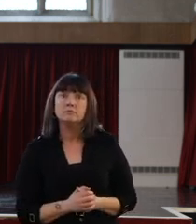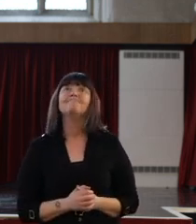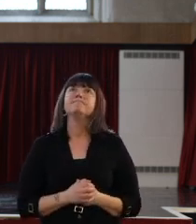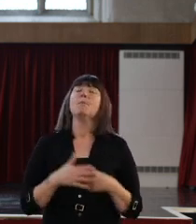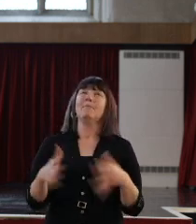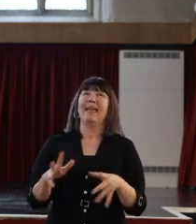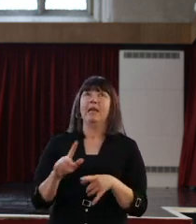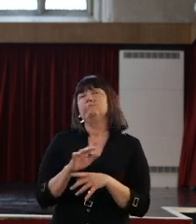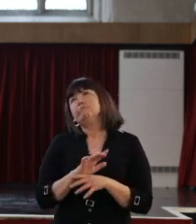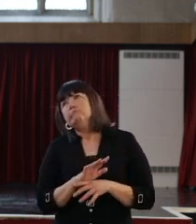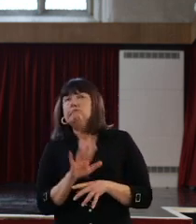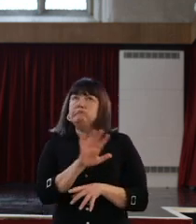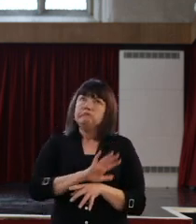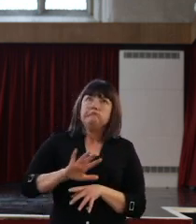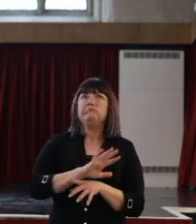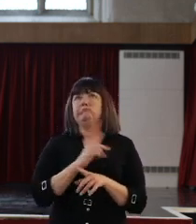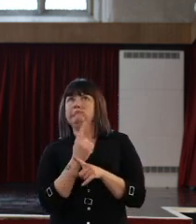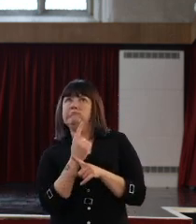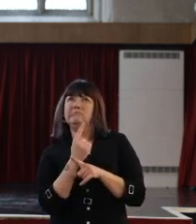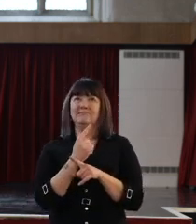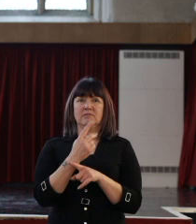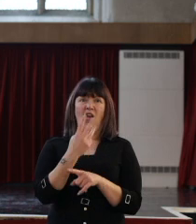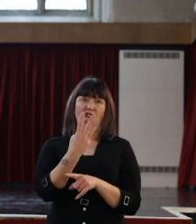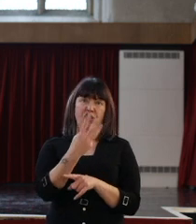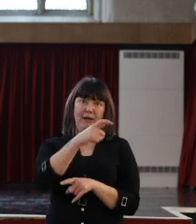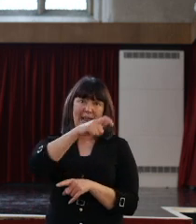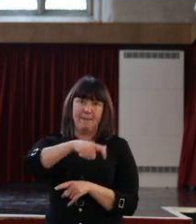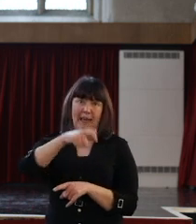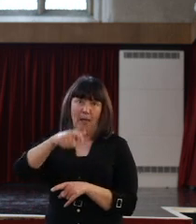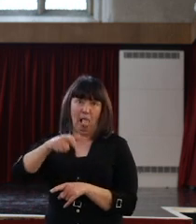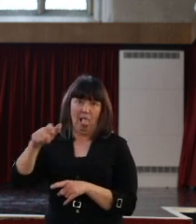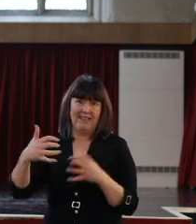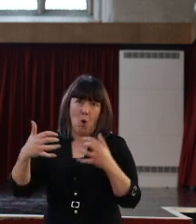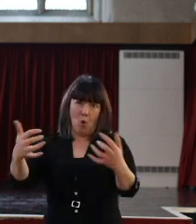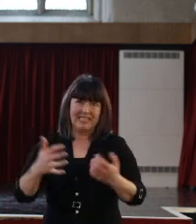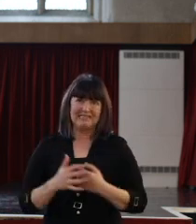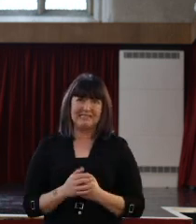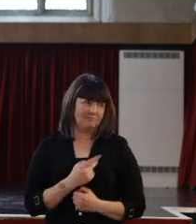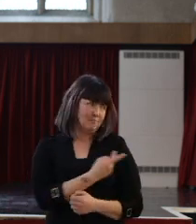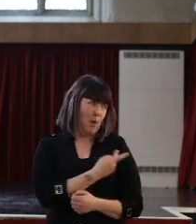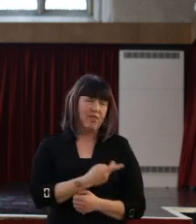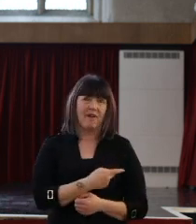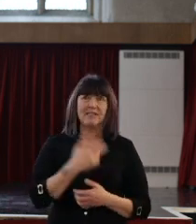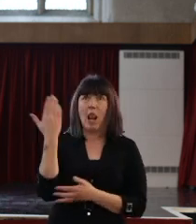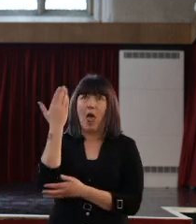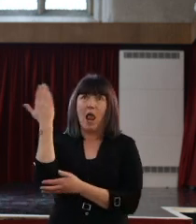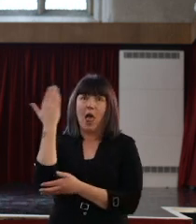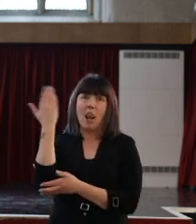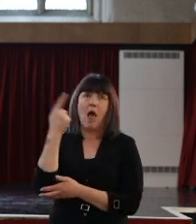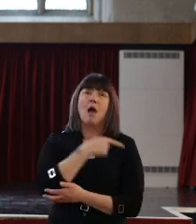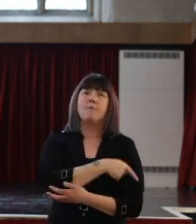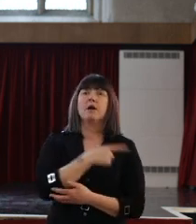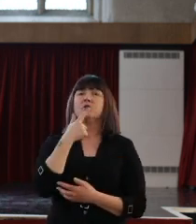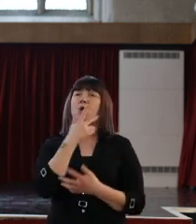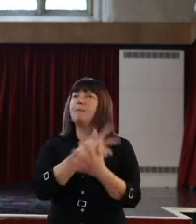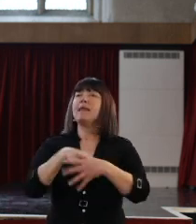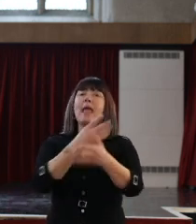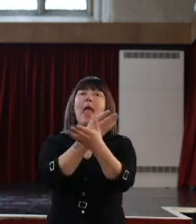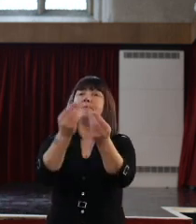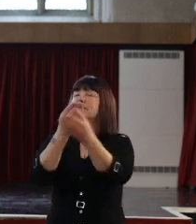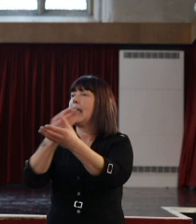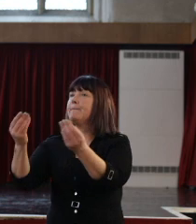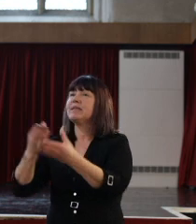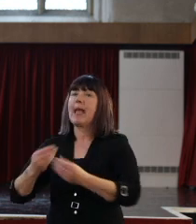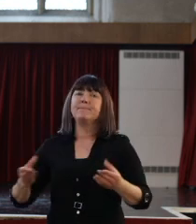3 people a day. In fact, we played to so many empty seats, we were in danger of becoming Ipswich Town players. You can have that